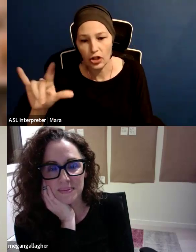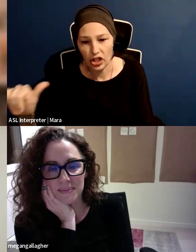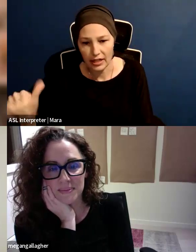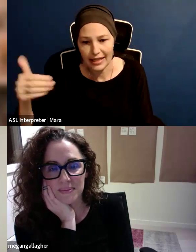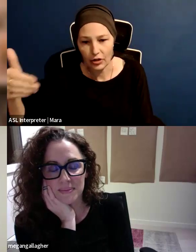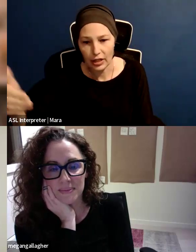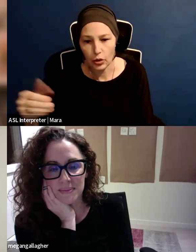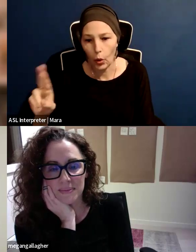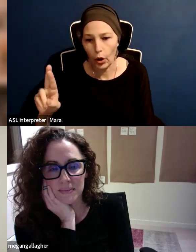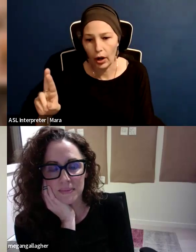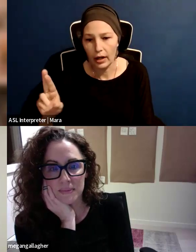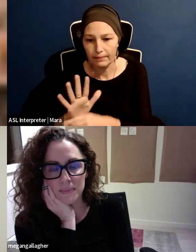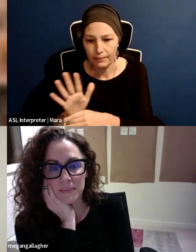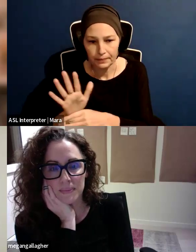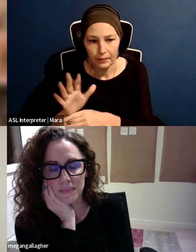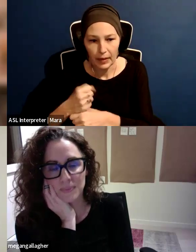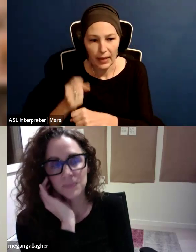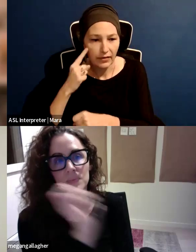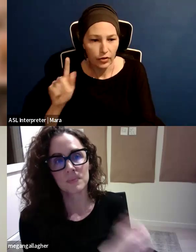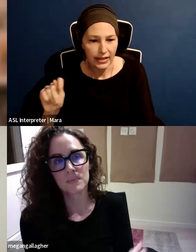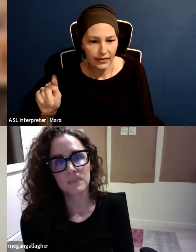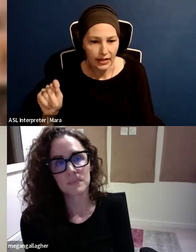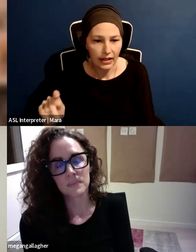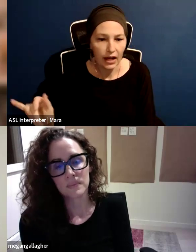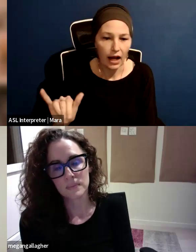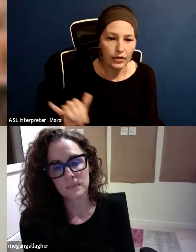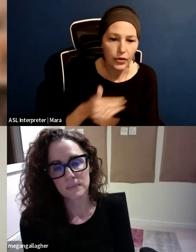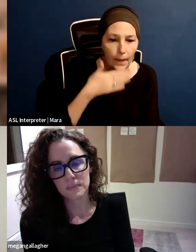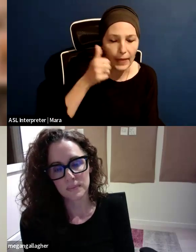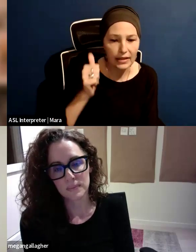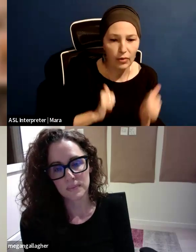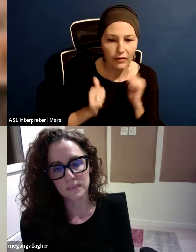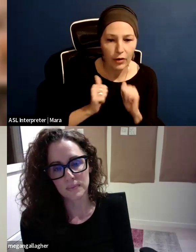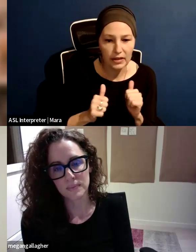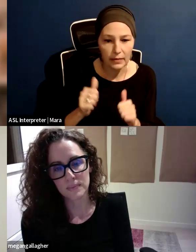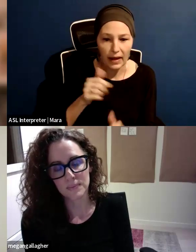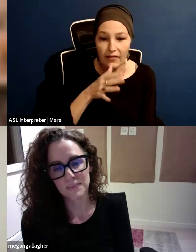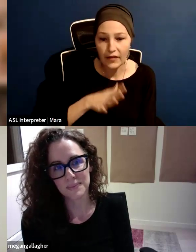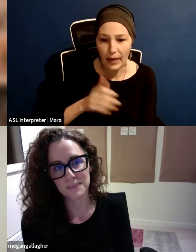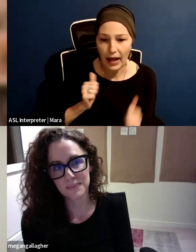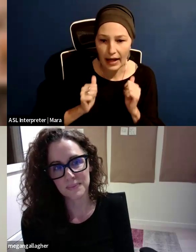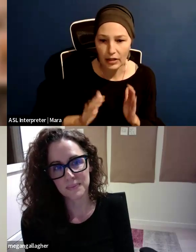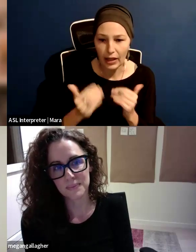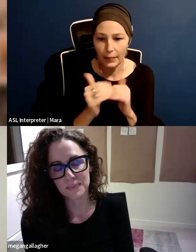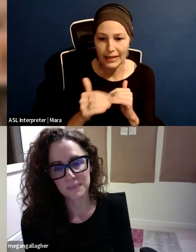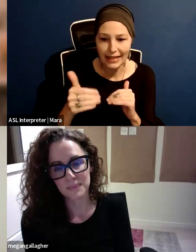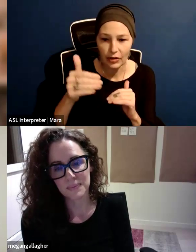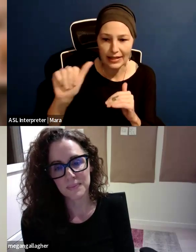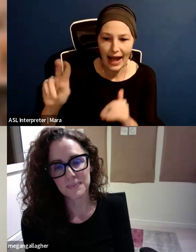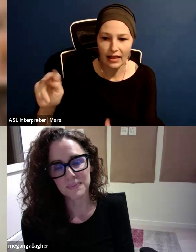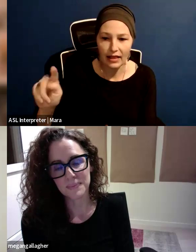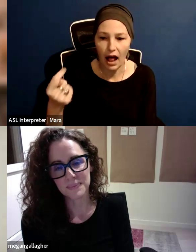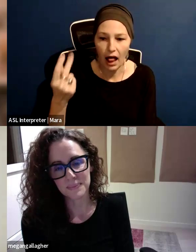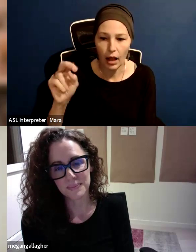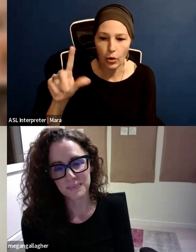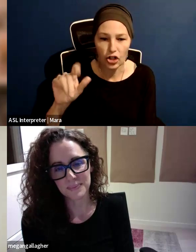Performance by a Female Actor in a Limited Series, Anthology Series, or Motion Picture Made for Television, Sarah Snook.